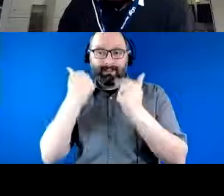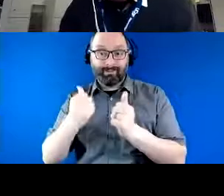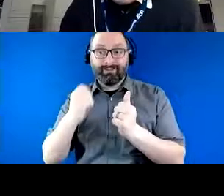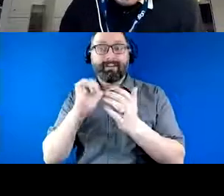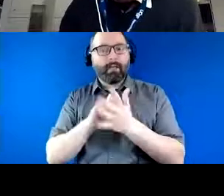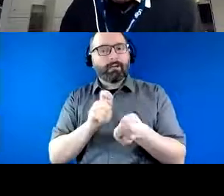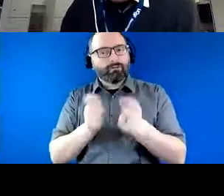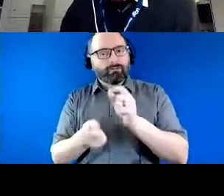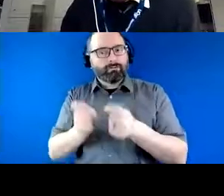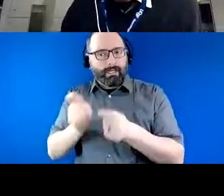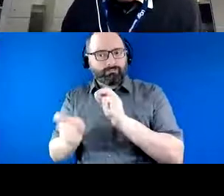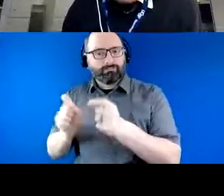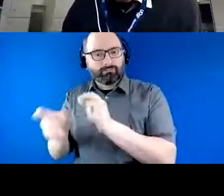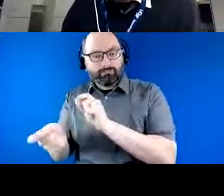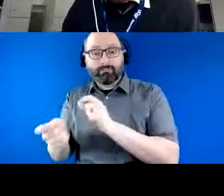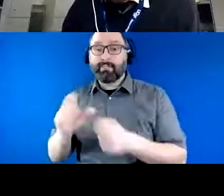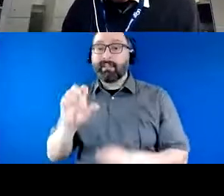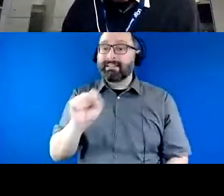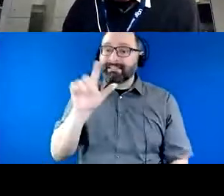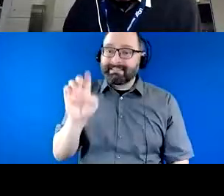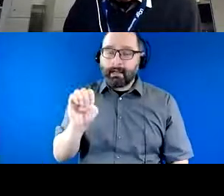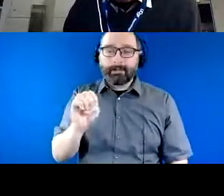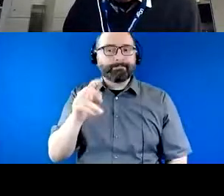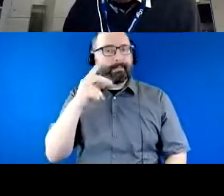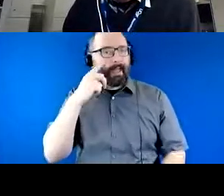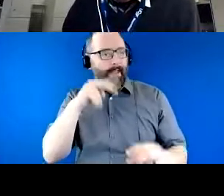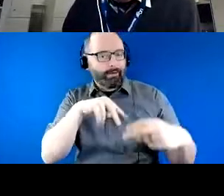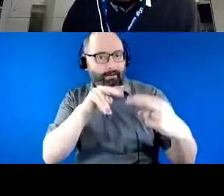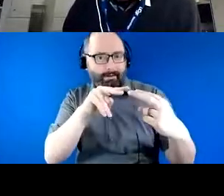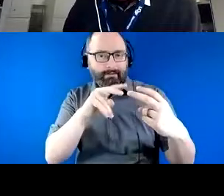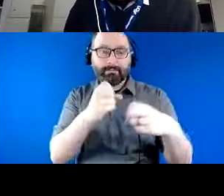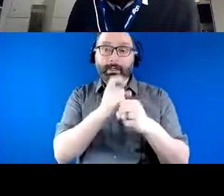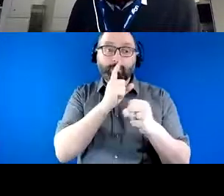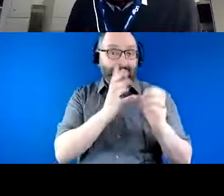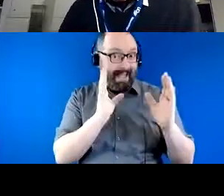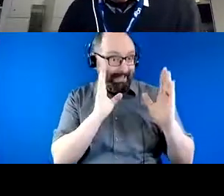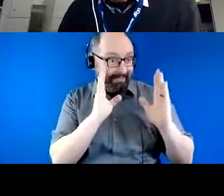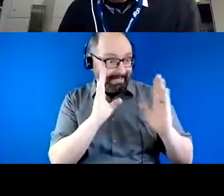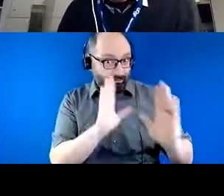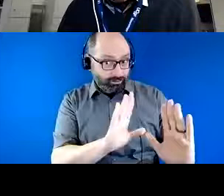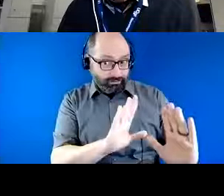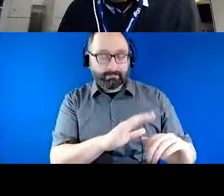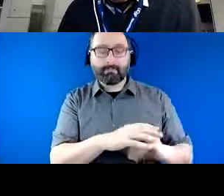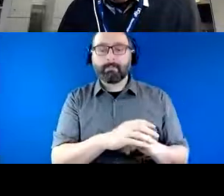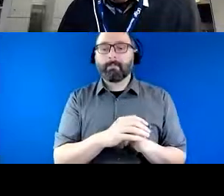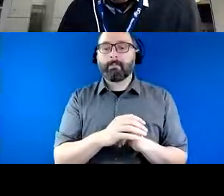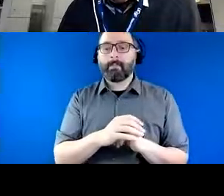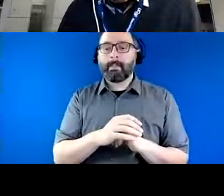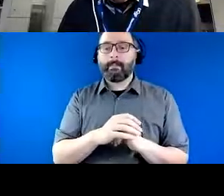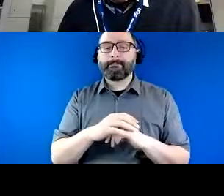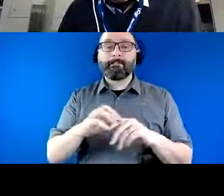Things about style: make eye contact, be sure you have attention. Depending of